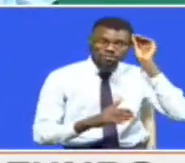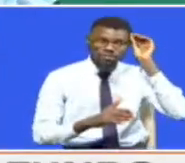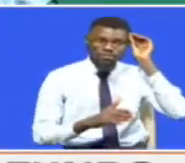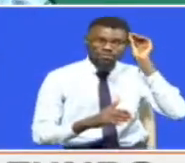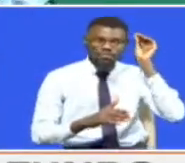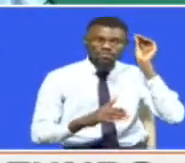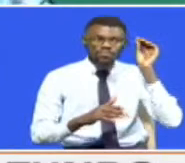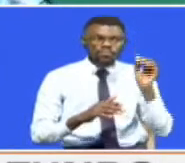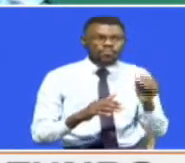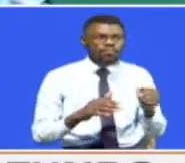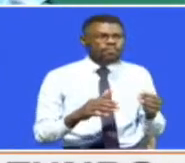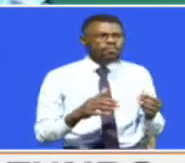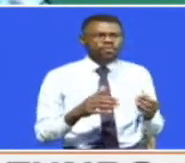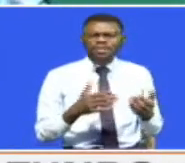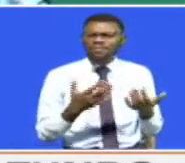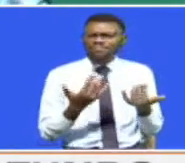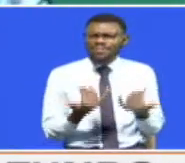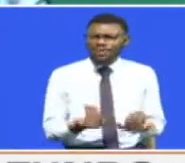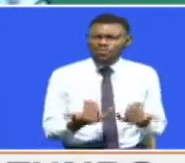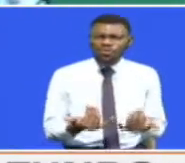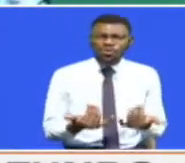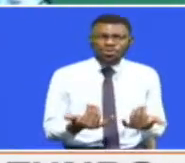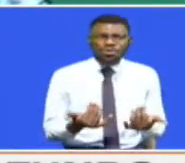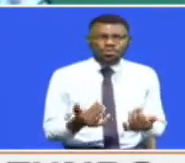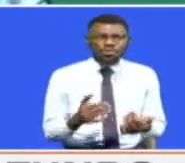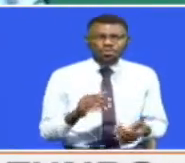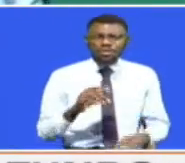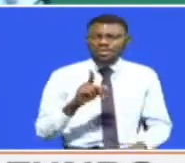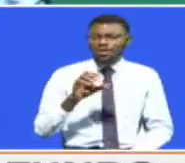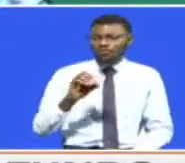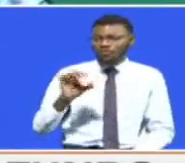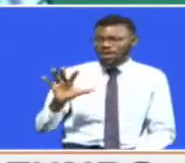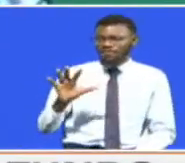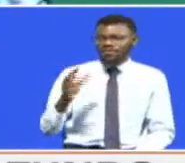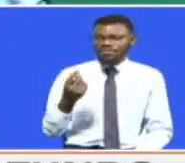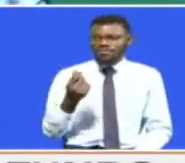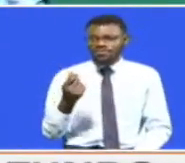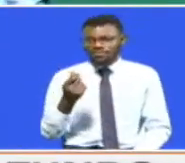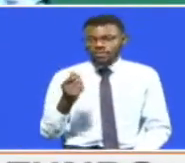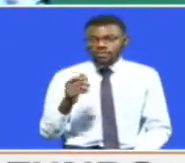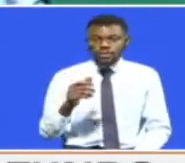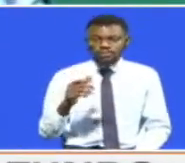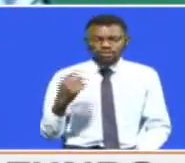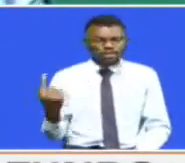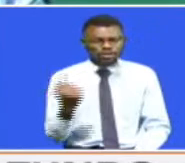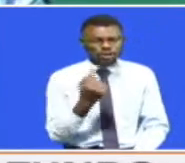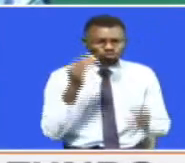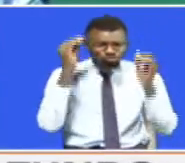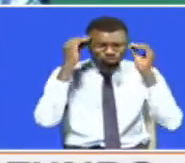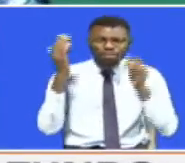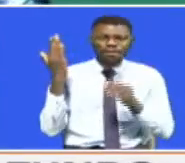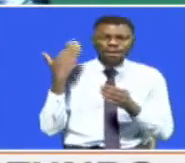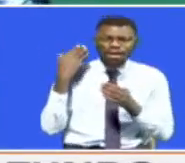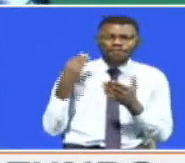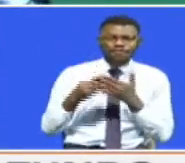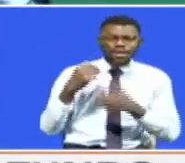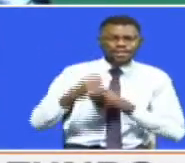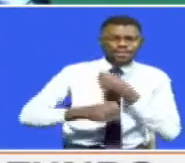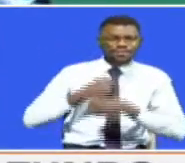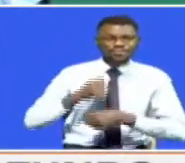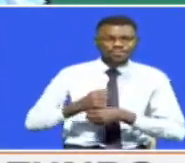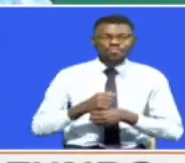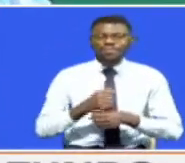Kenya shillings 105 per learner for the last financial year that ended